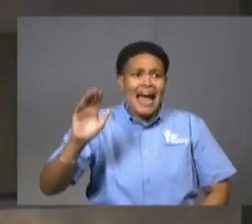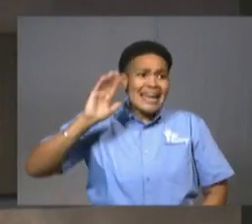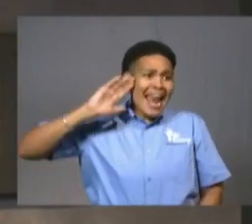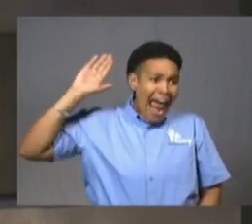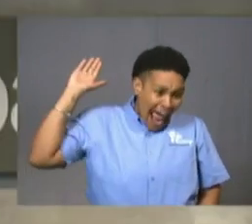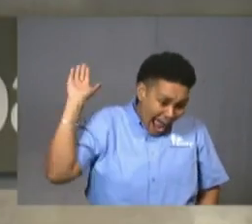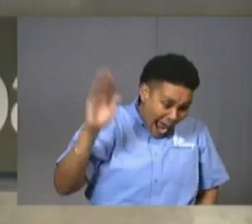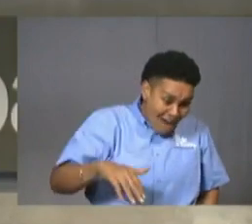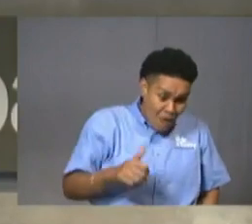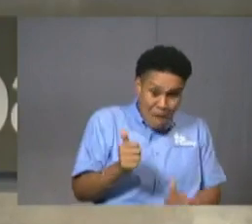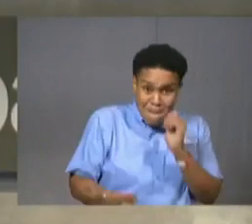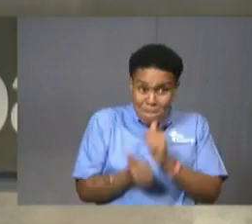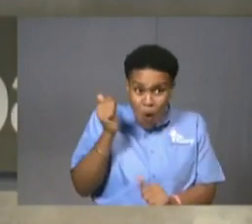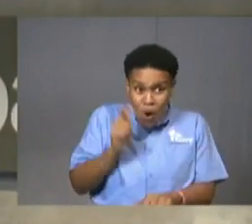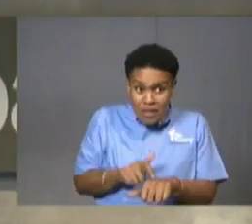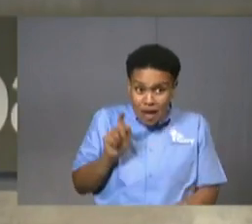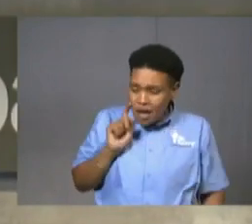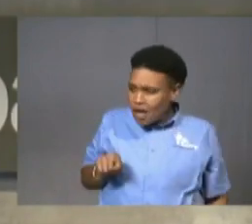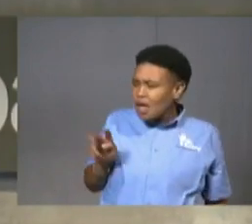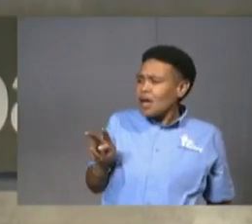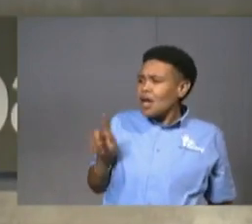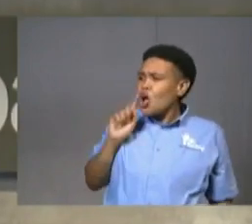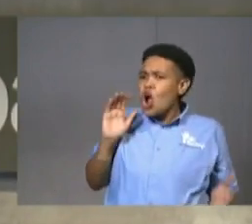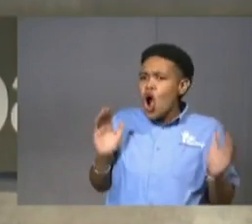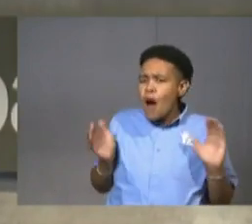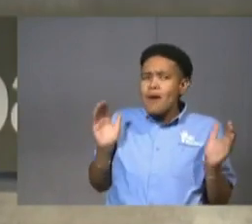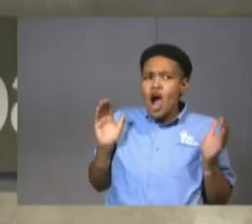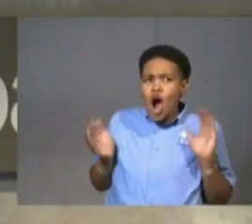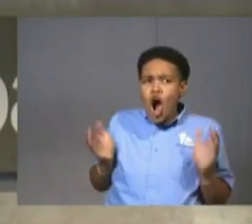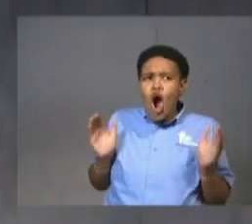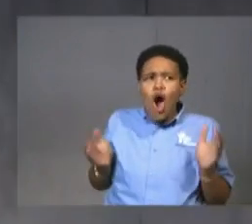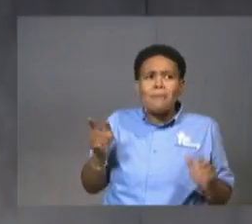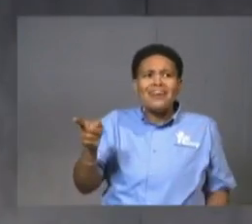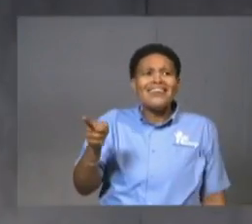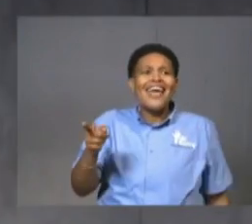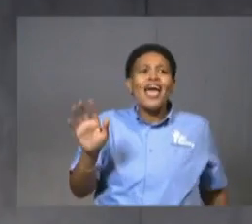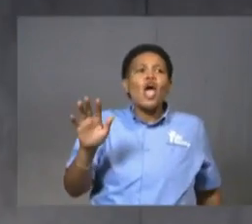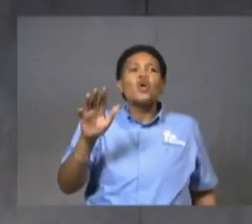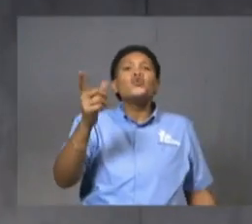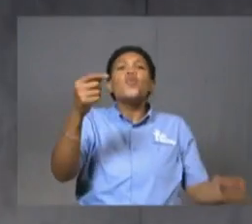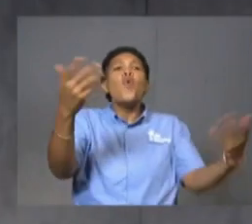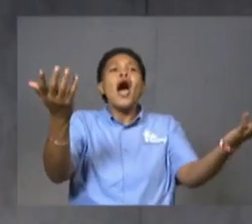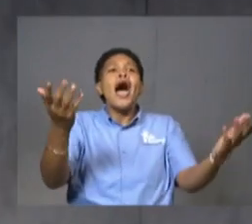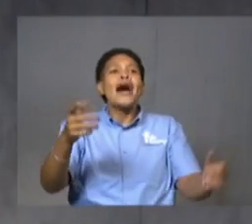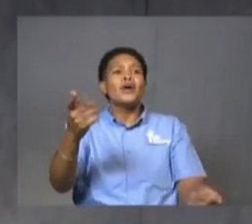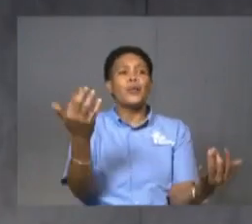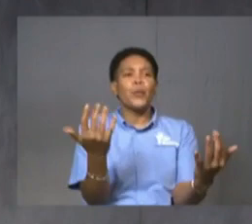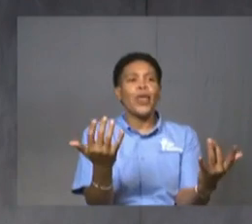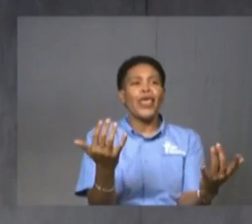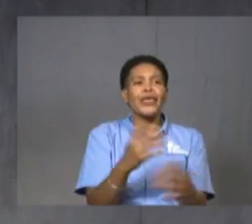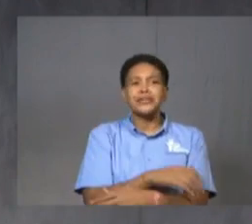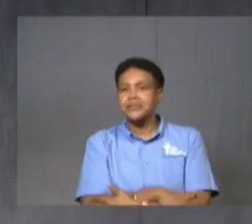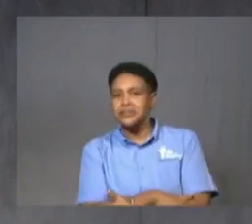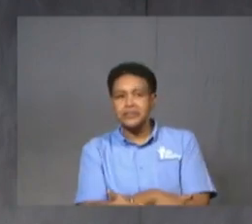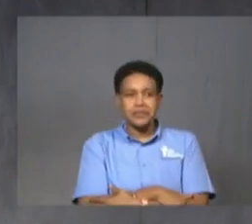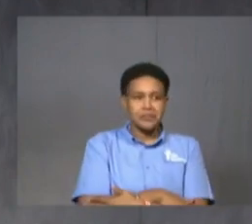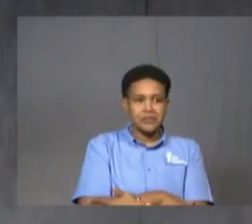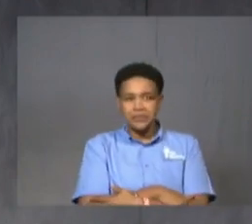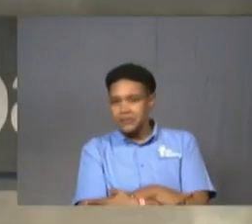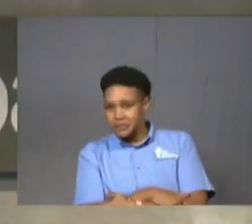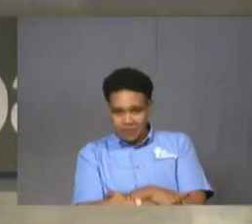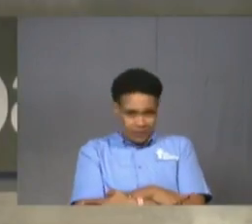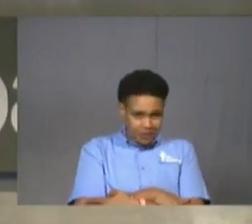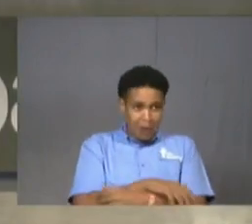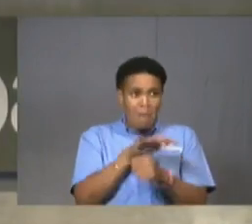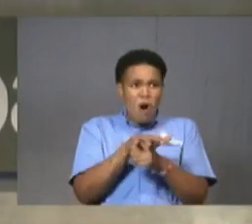In most of the instances that are comparable, they waffled, they waited, public pressure had to build, and